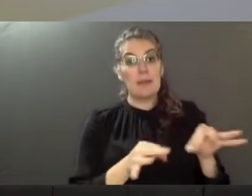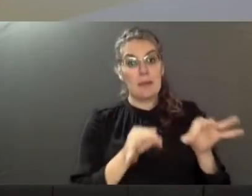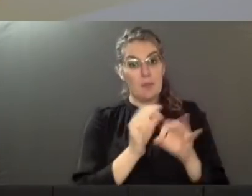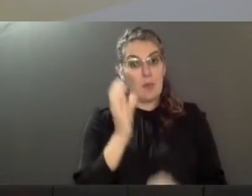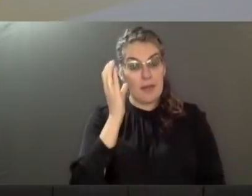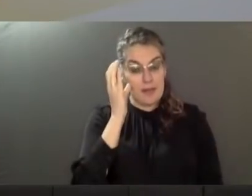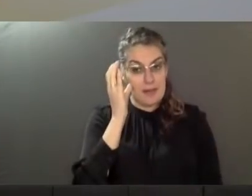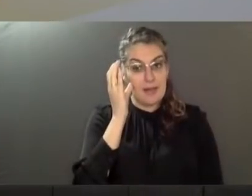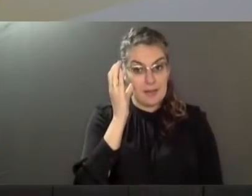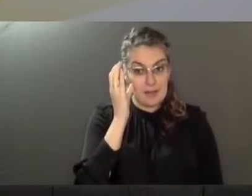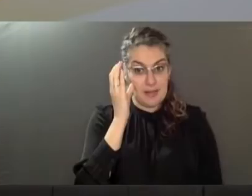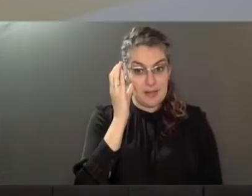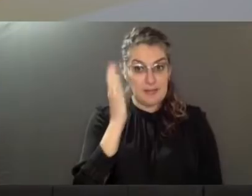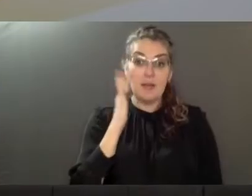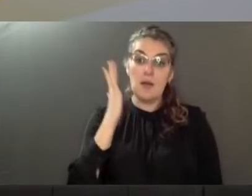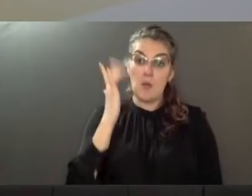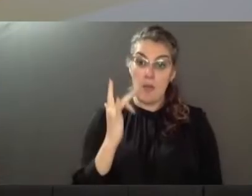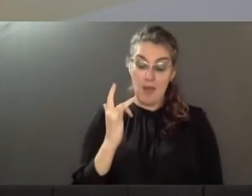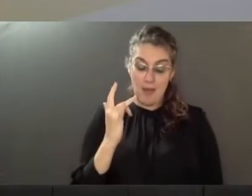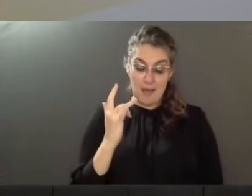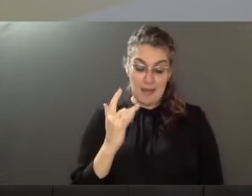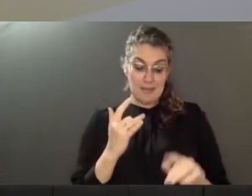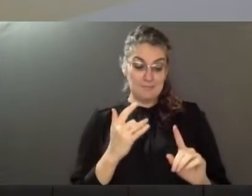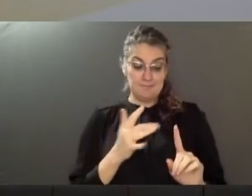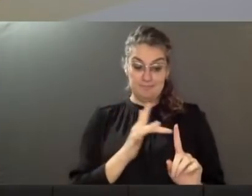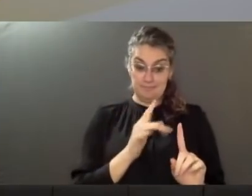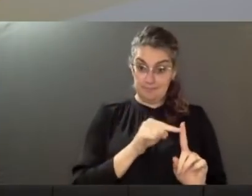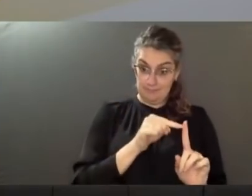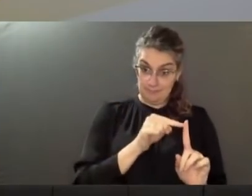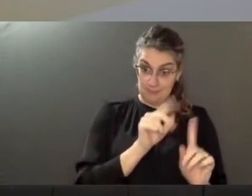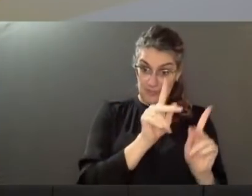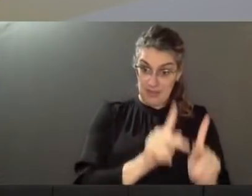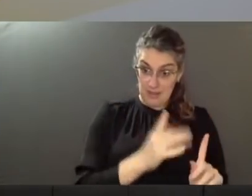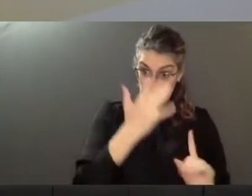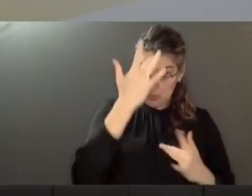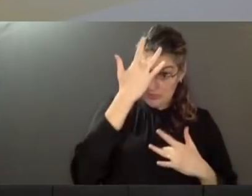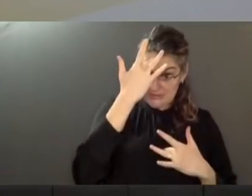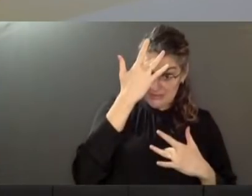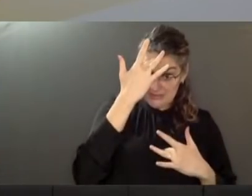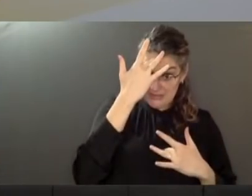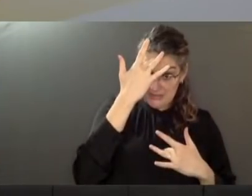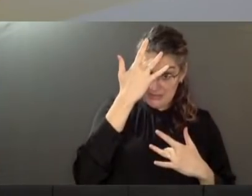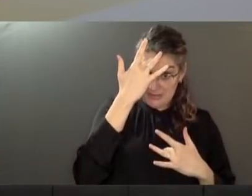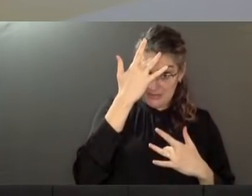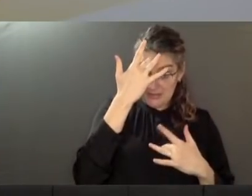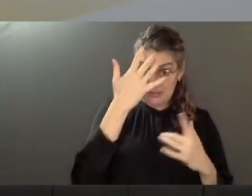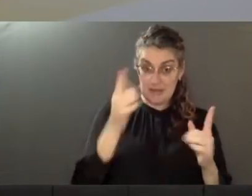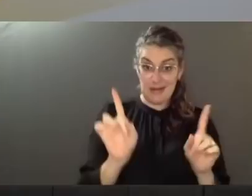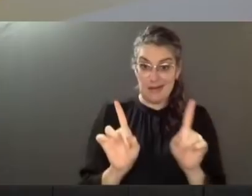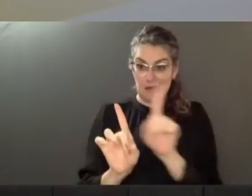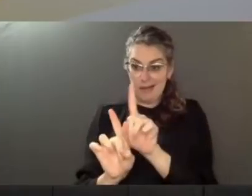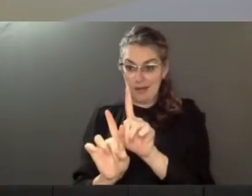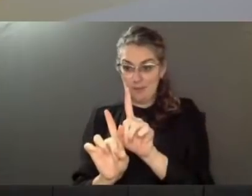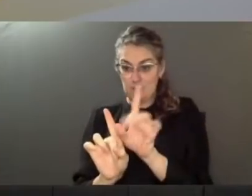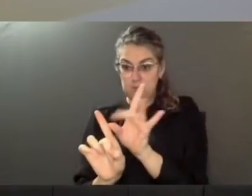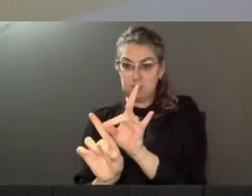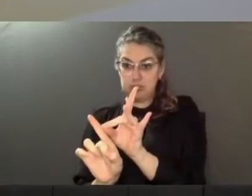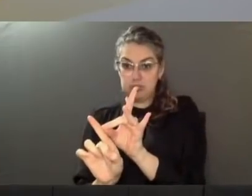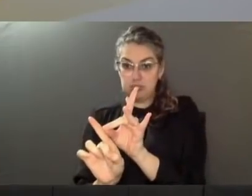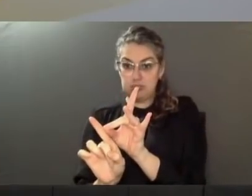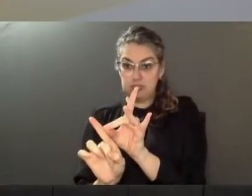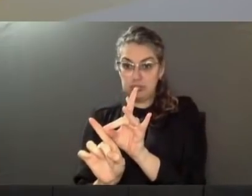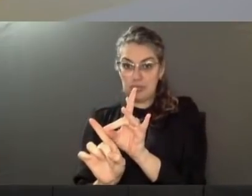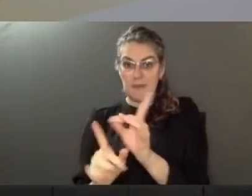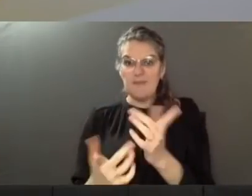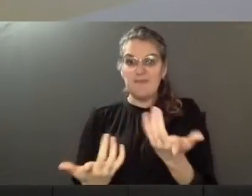from one person to another is based on perhaps a spouse not really